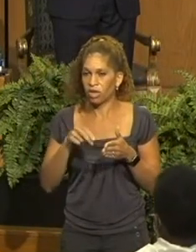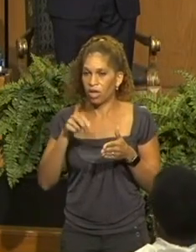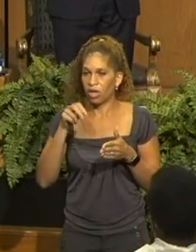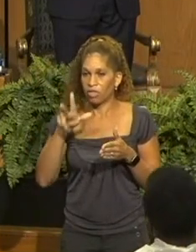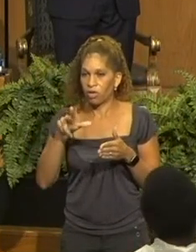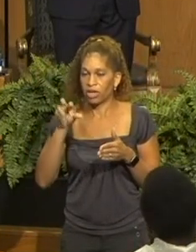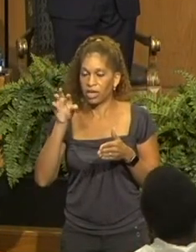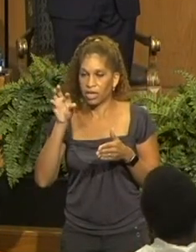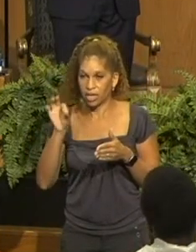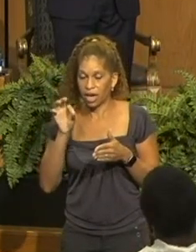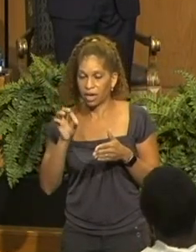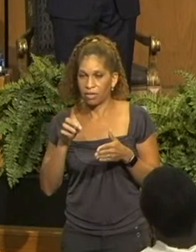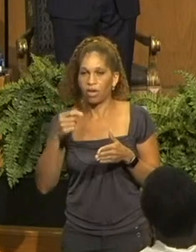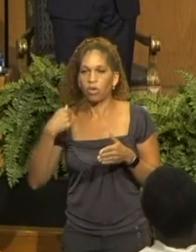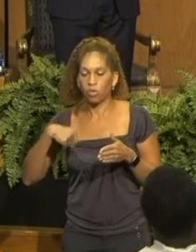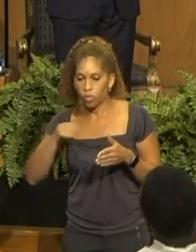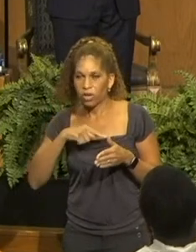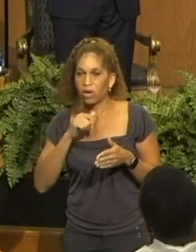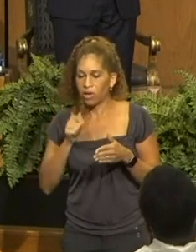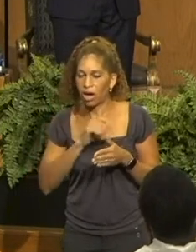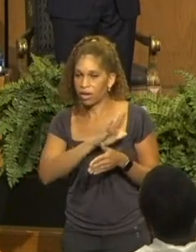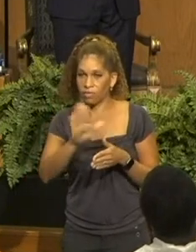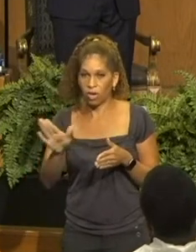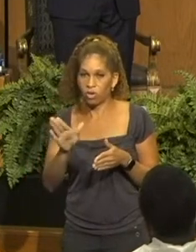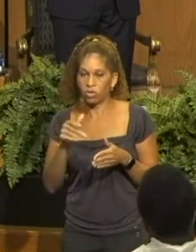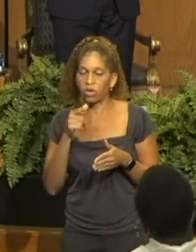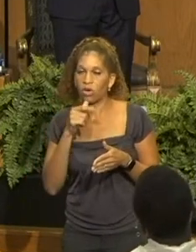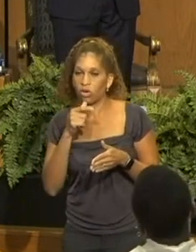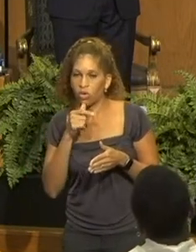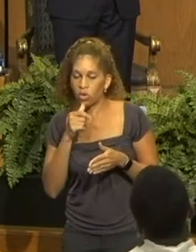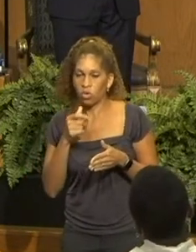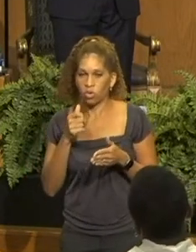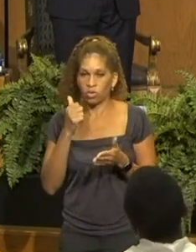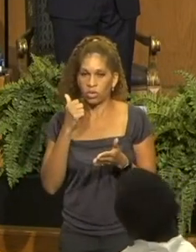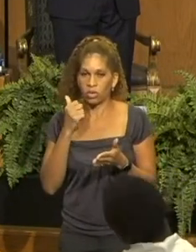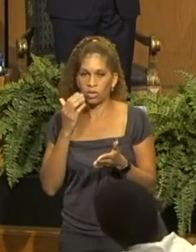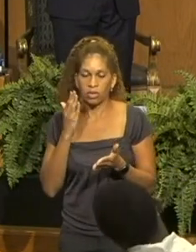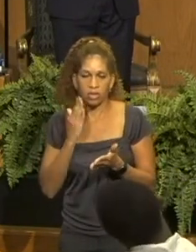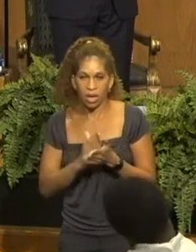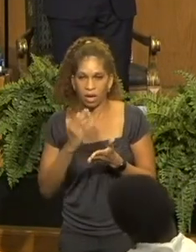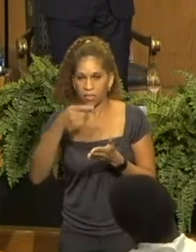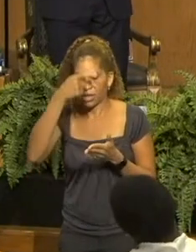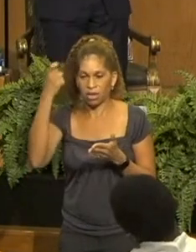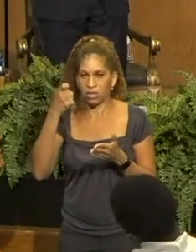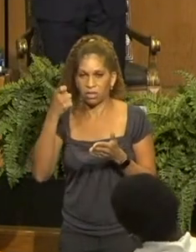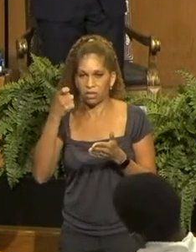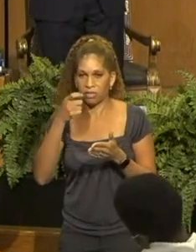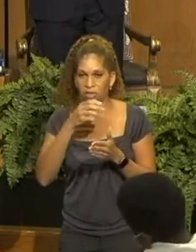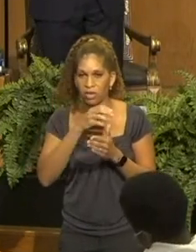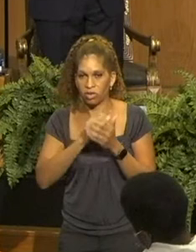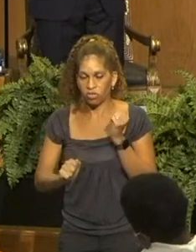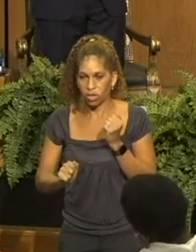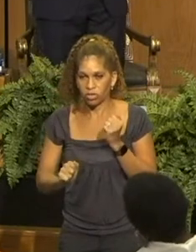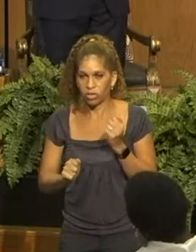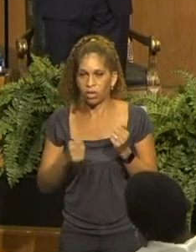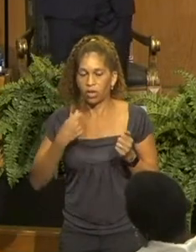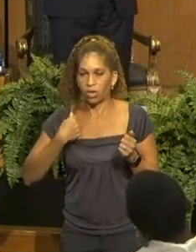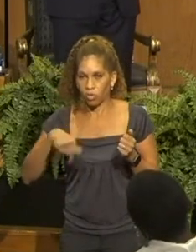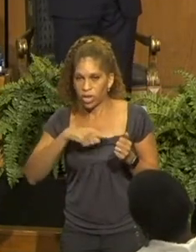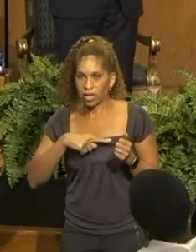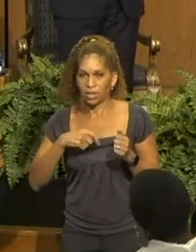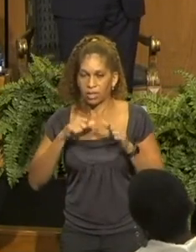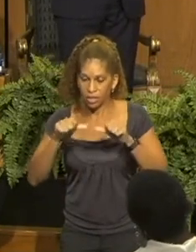we are not of those who shrink back unto destruction. We are those who